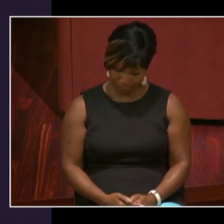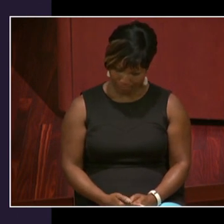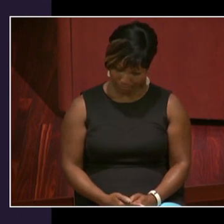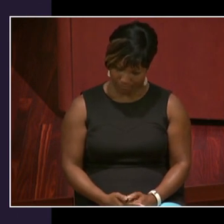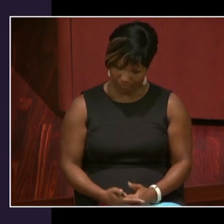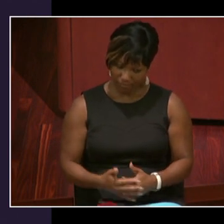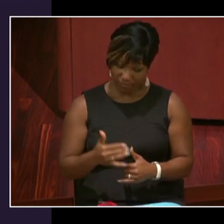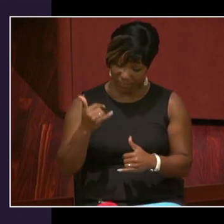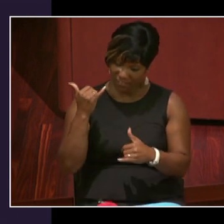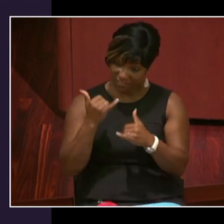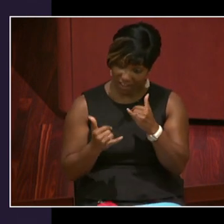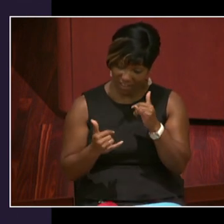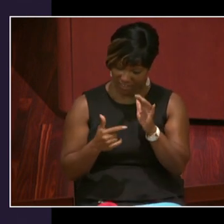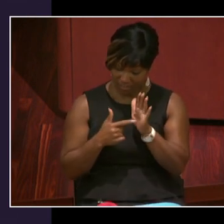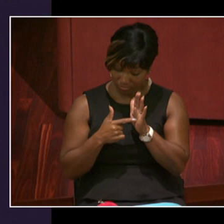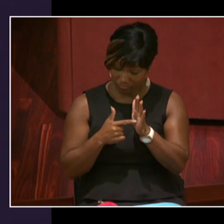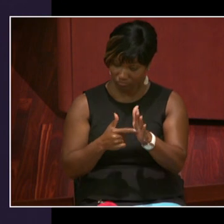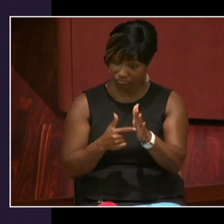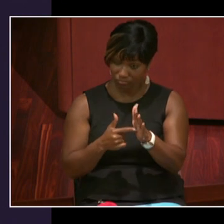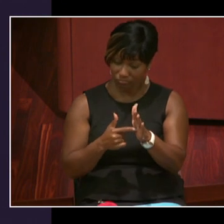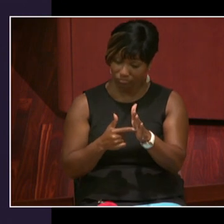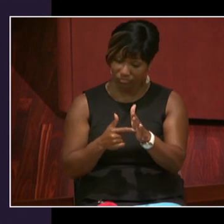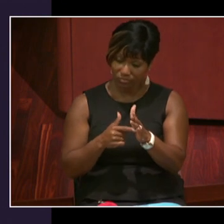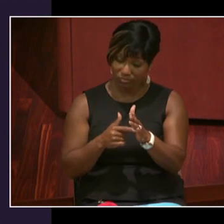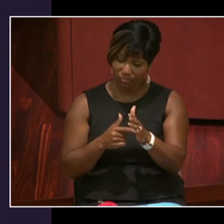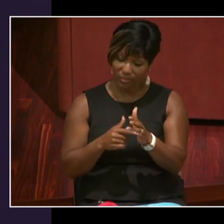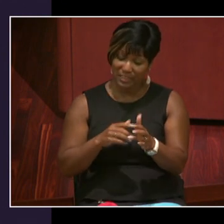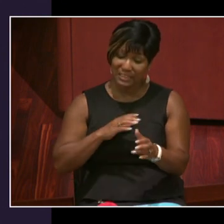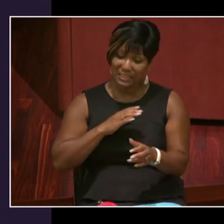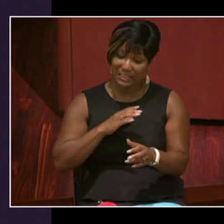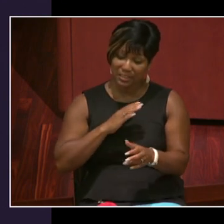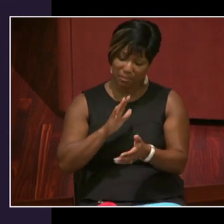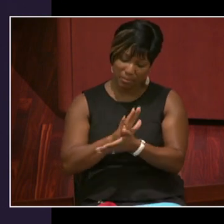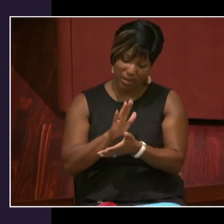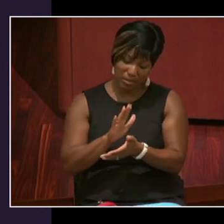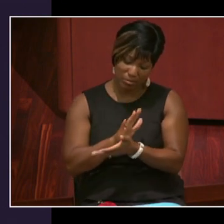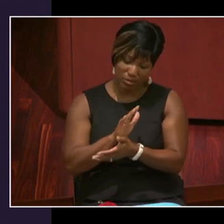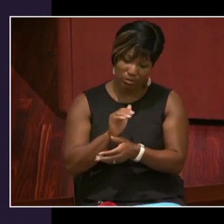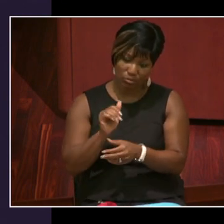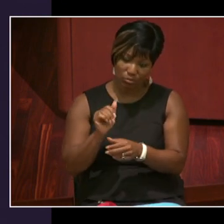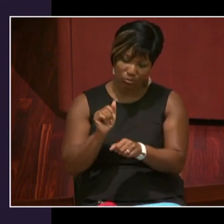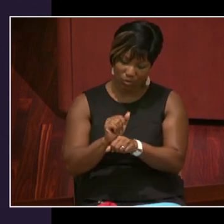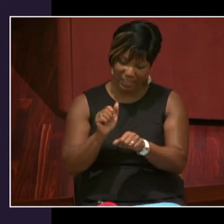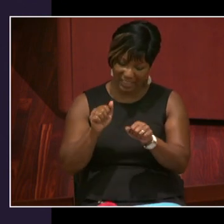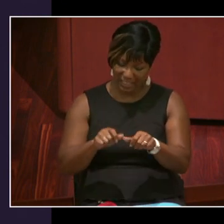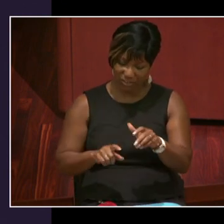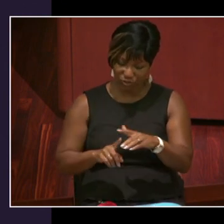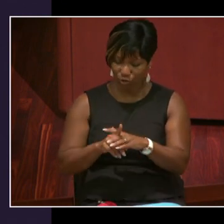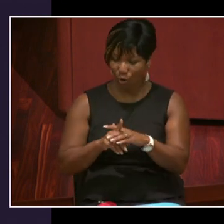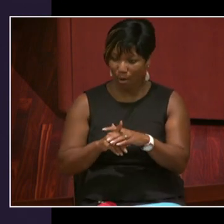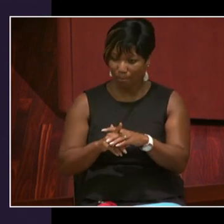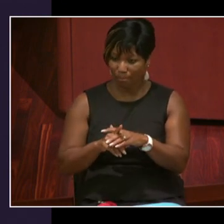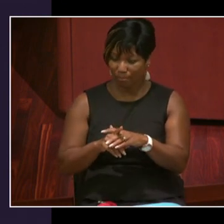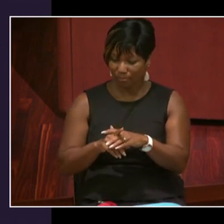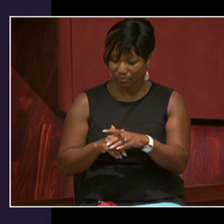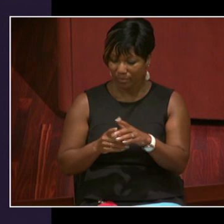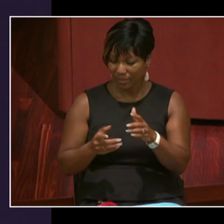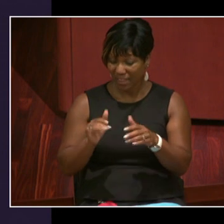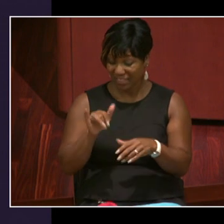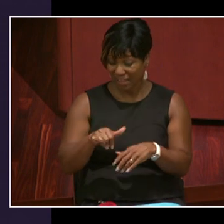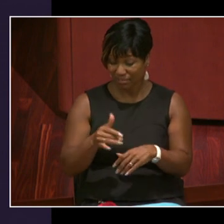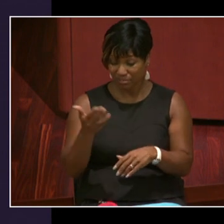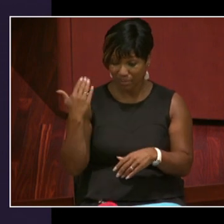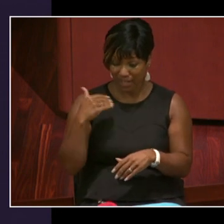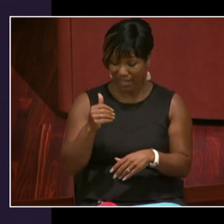And then a final thing to point out is that naturalization paperwork can show up in these files. Again, that began in April of